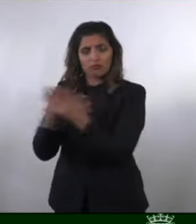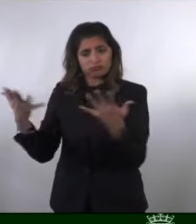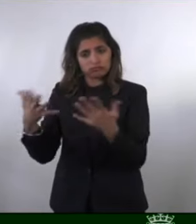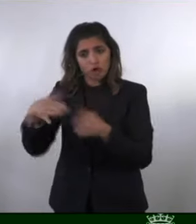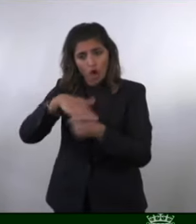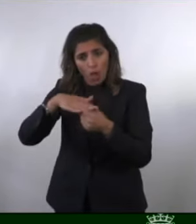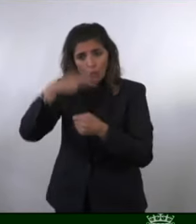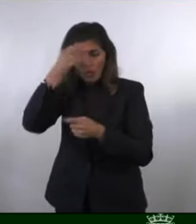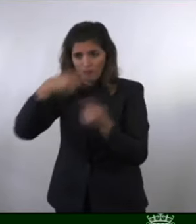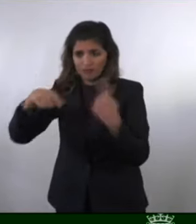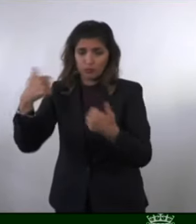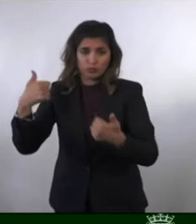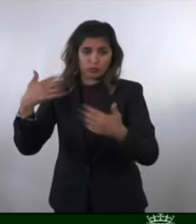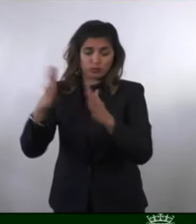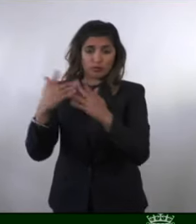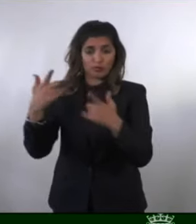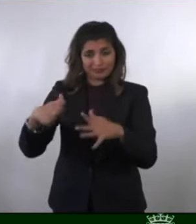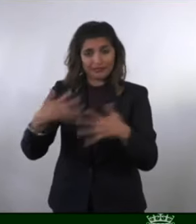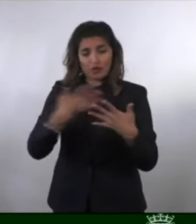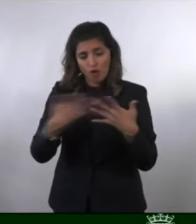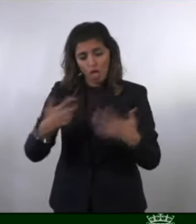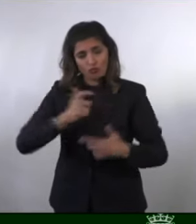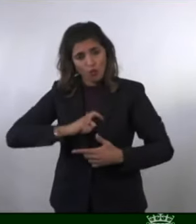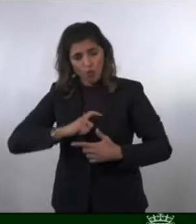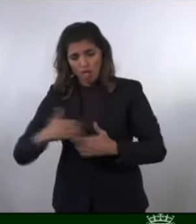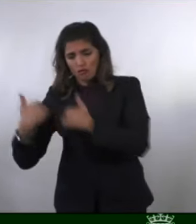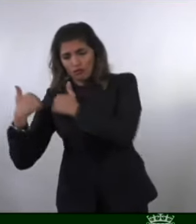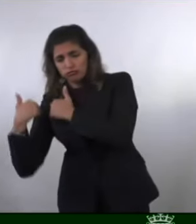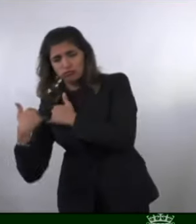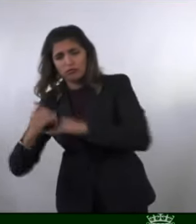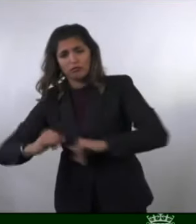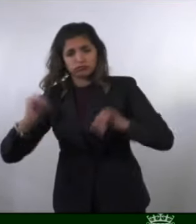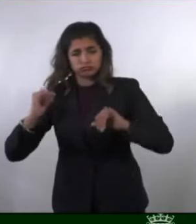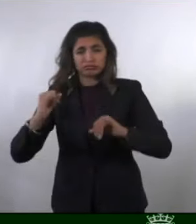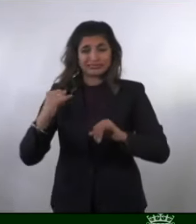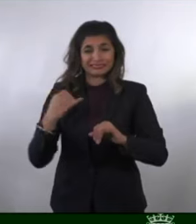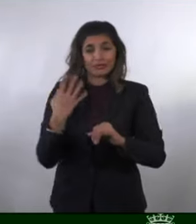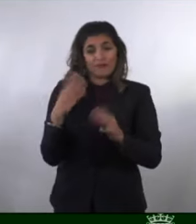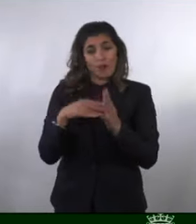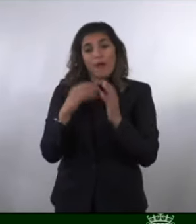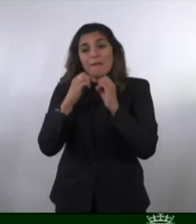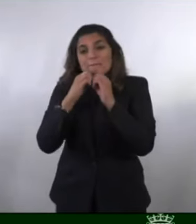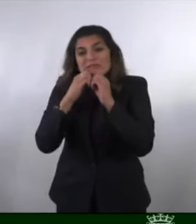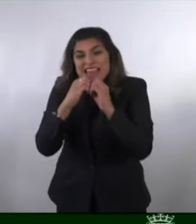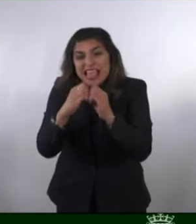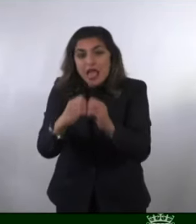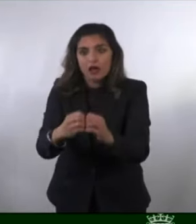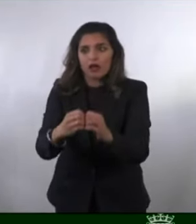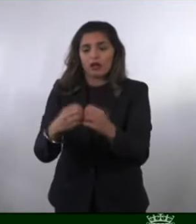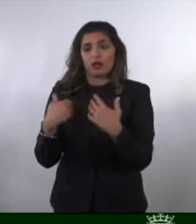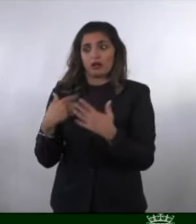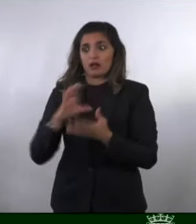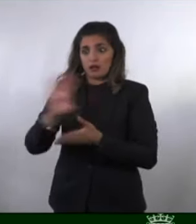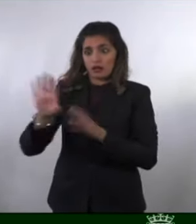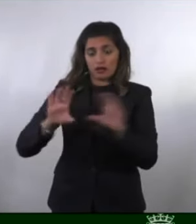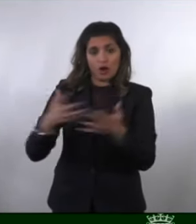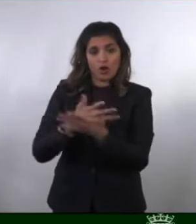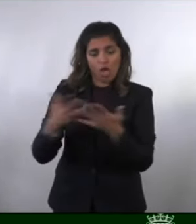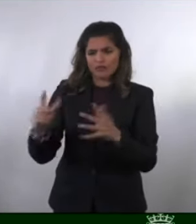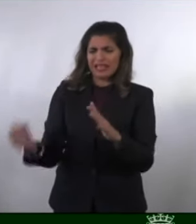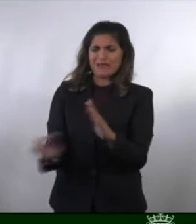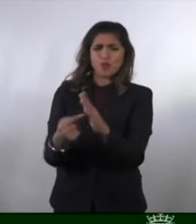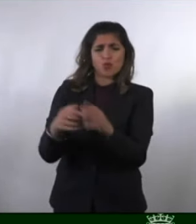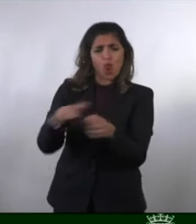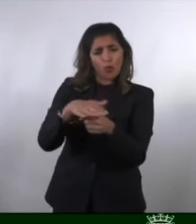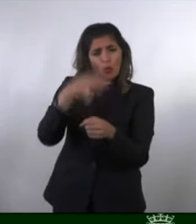As I said, we've already given £4.5 billion, £4.6 billion to support local authorities. They will continue to play a crucial role,